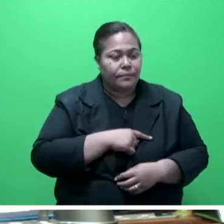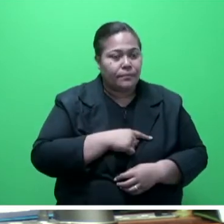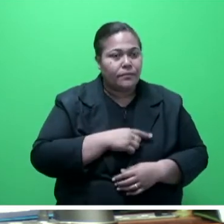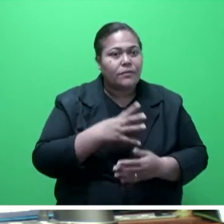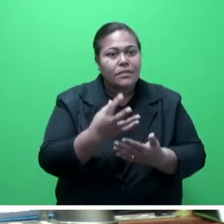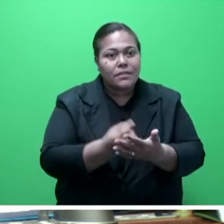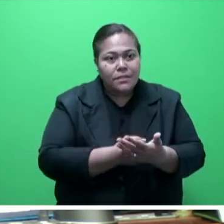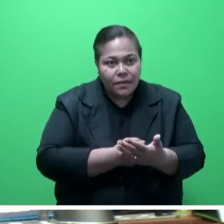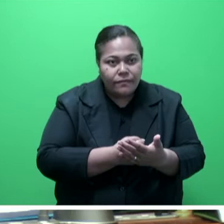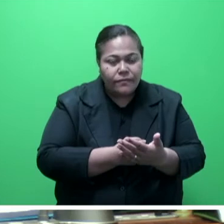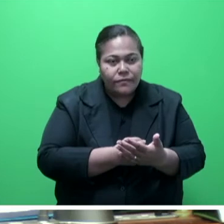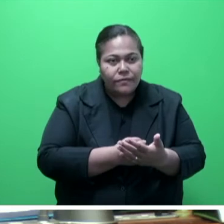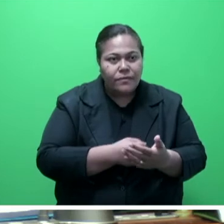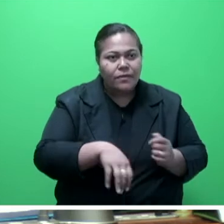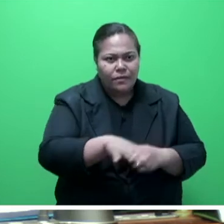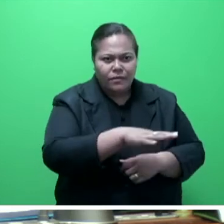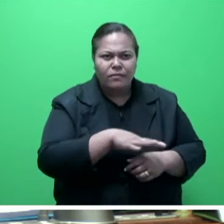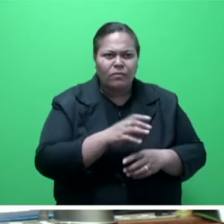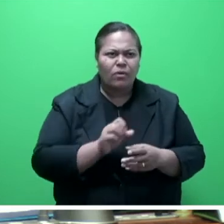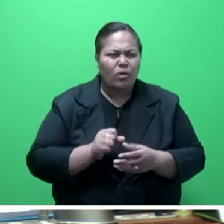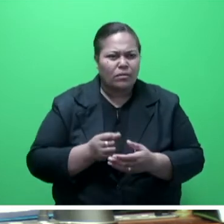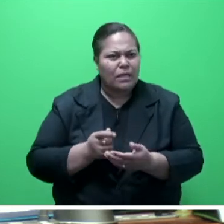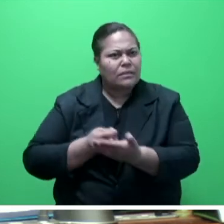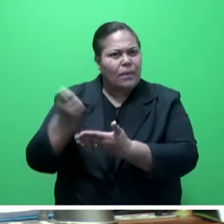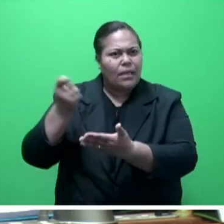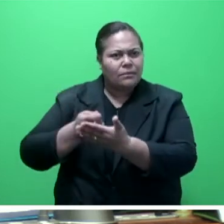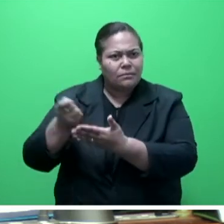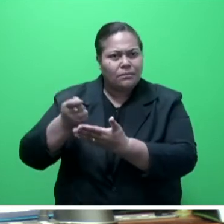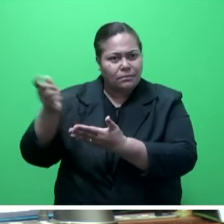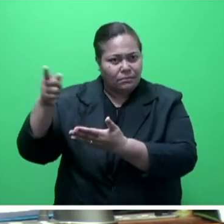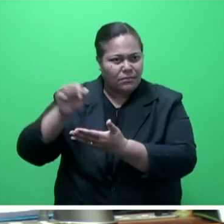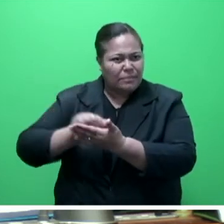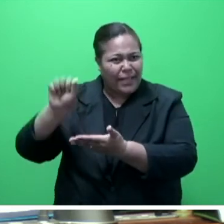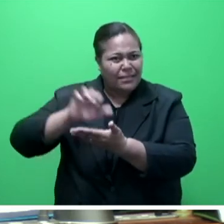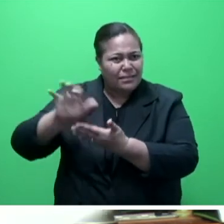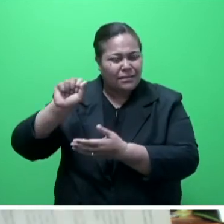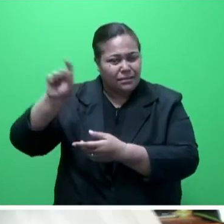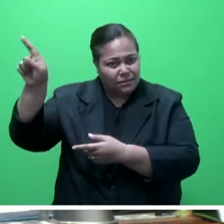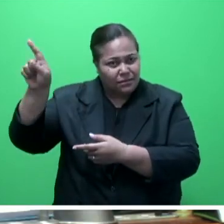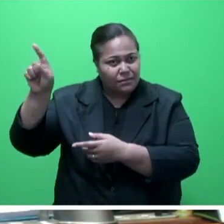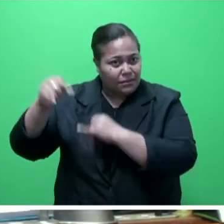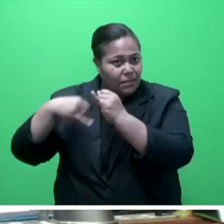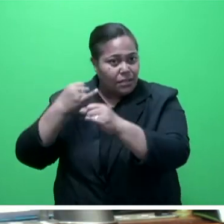save on our foreign reserves by expanding production locally. The Speaker